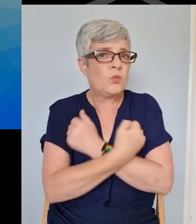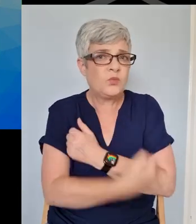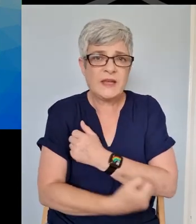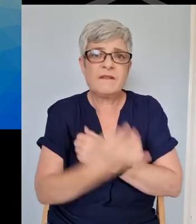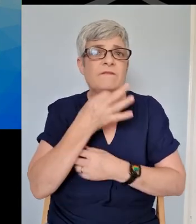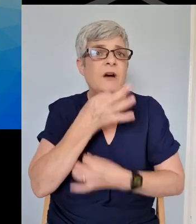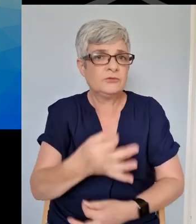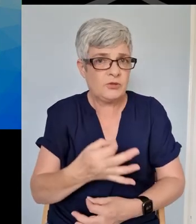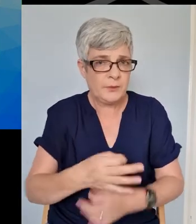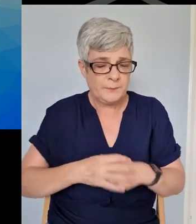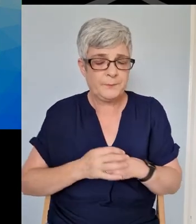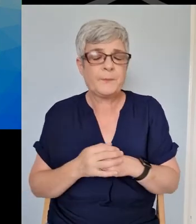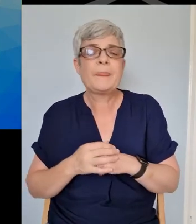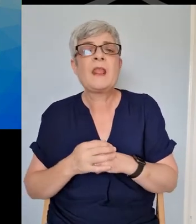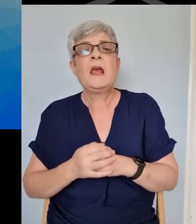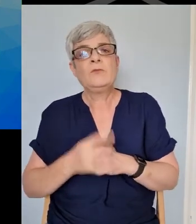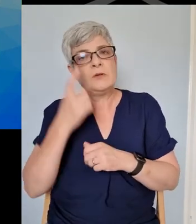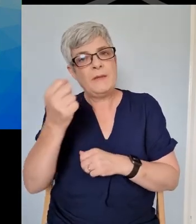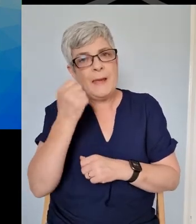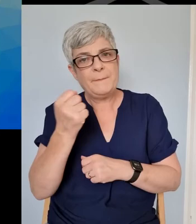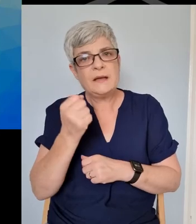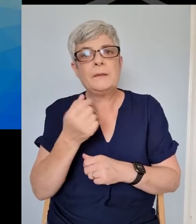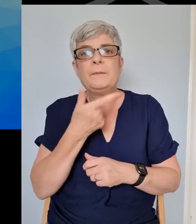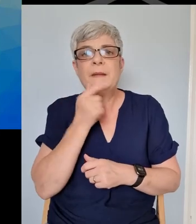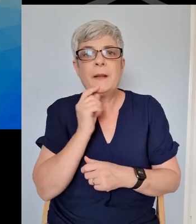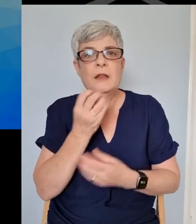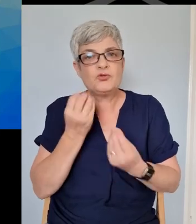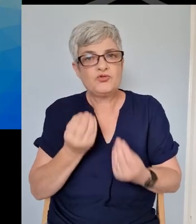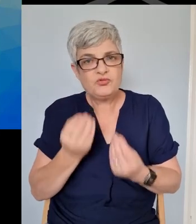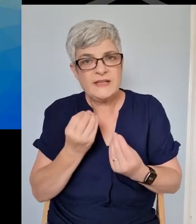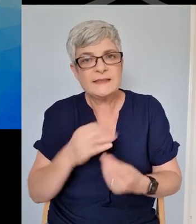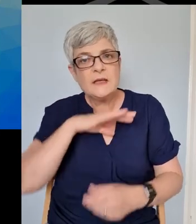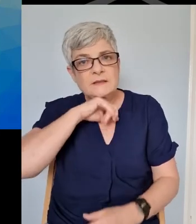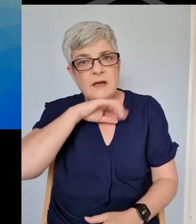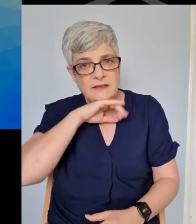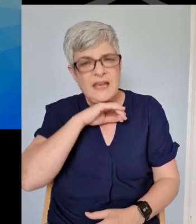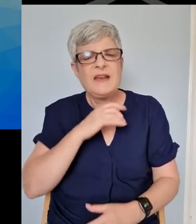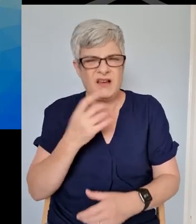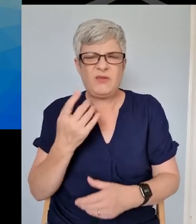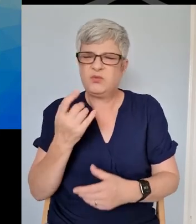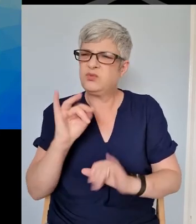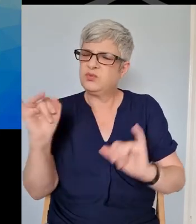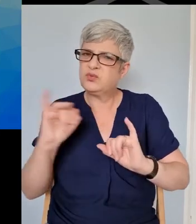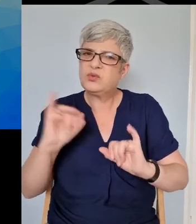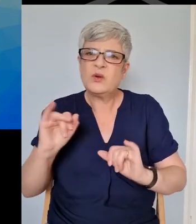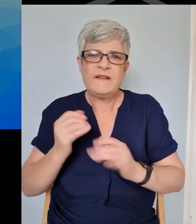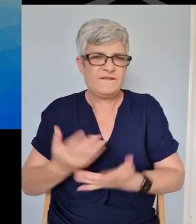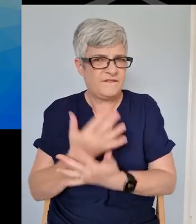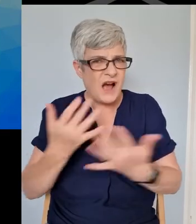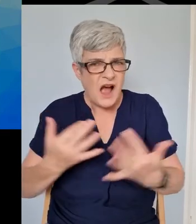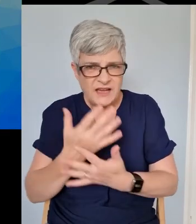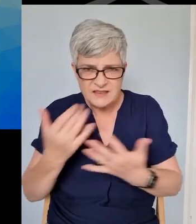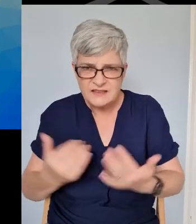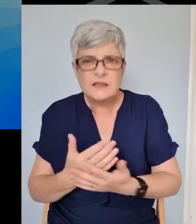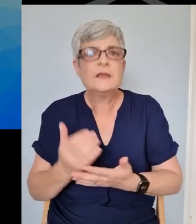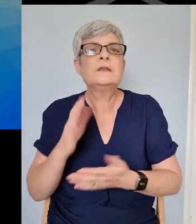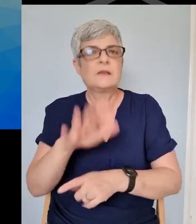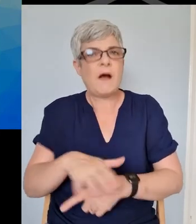remember those in Greece and Turkey who have been so badly affected by the fires in their countries. Bring them comfort at this time.